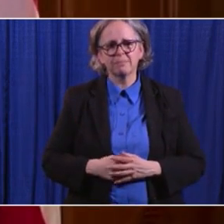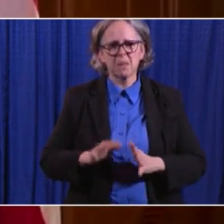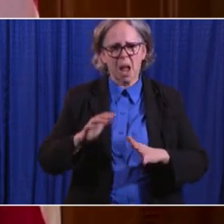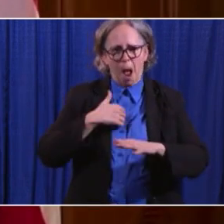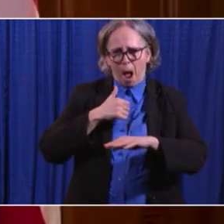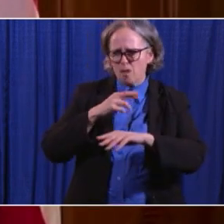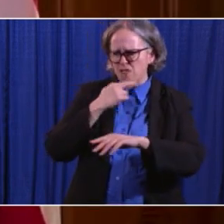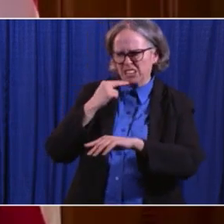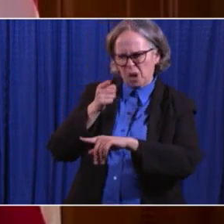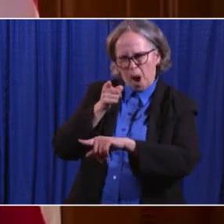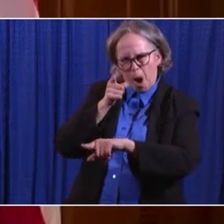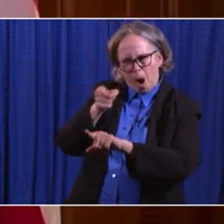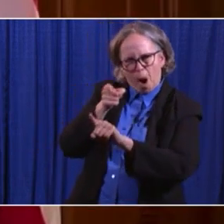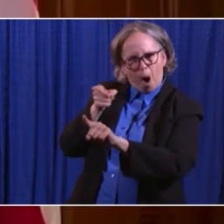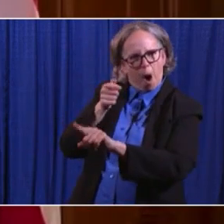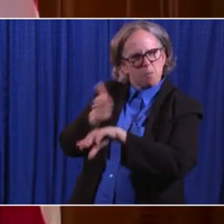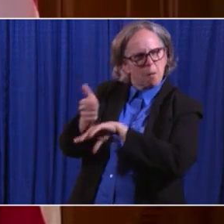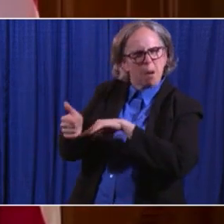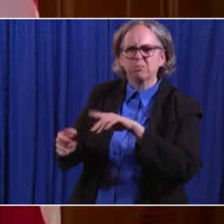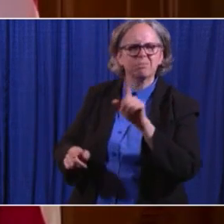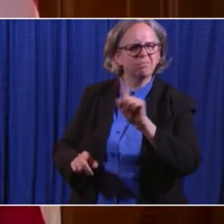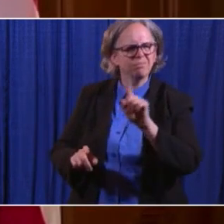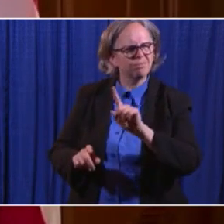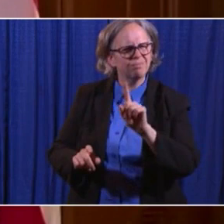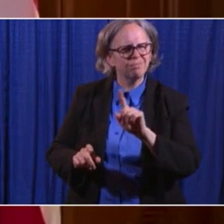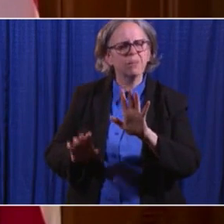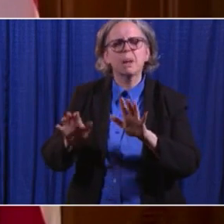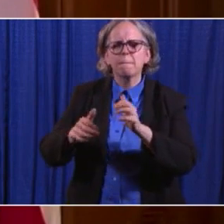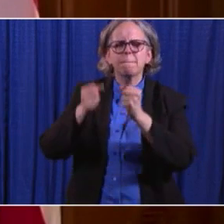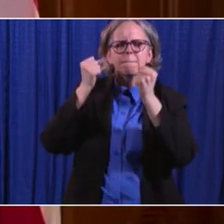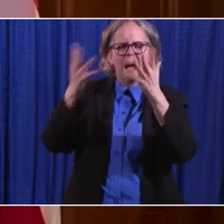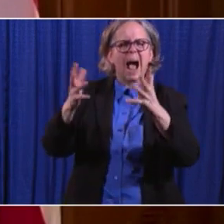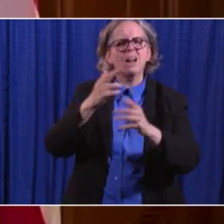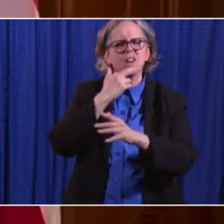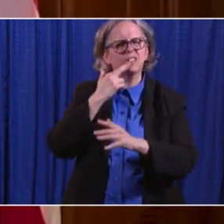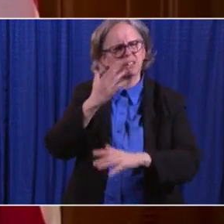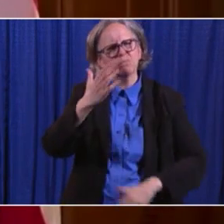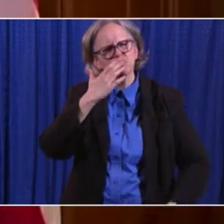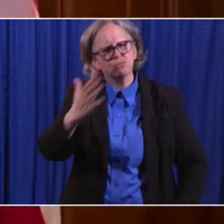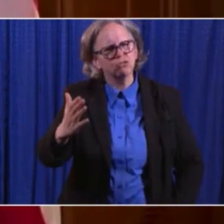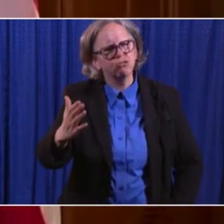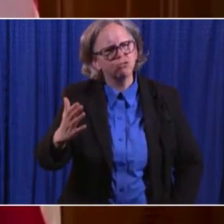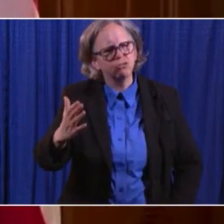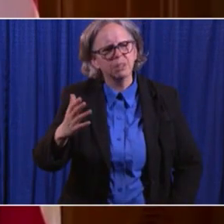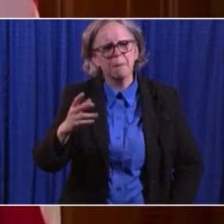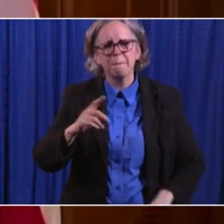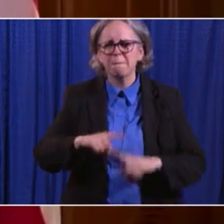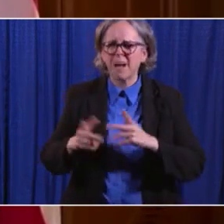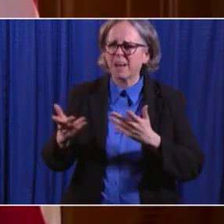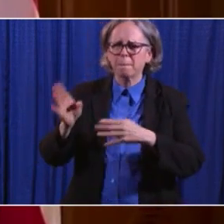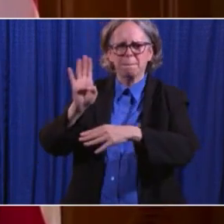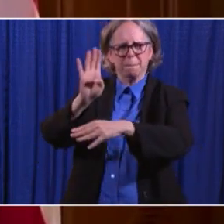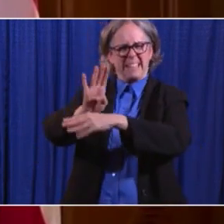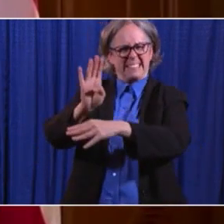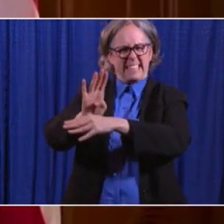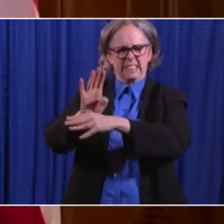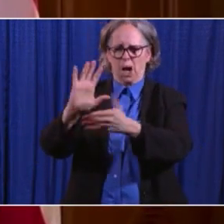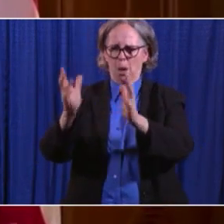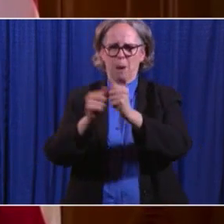doing a good job. The vast majority of them are, but their business is just inherently different. And that's